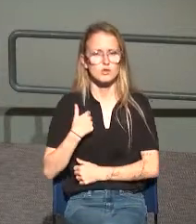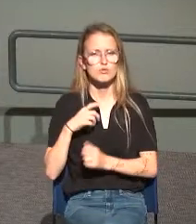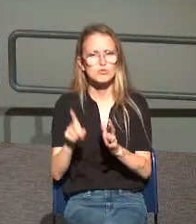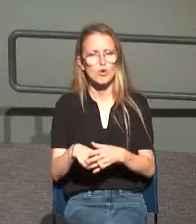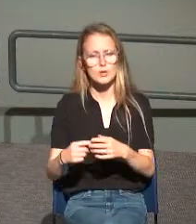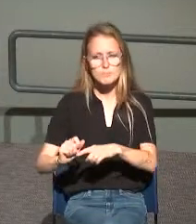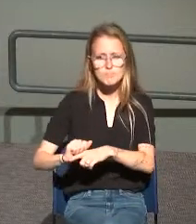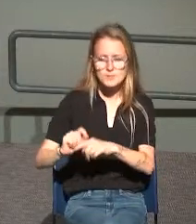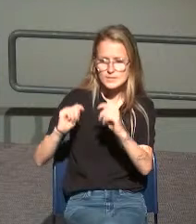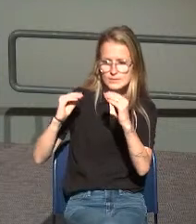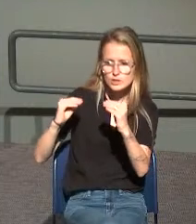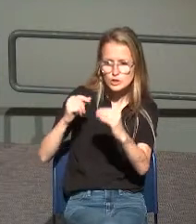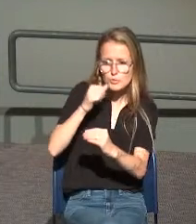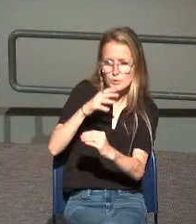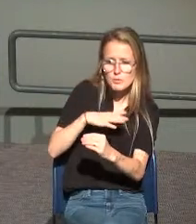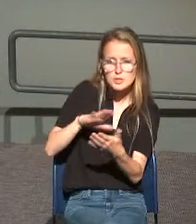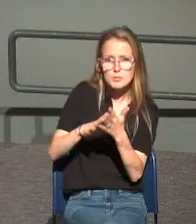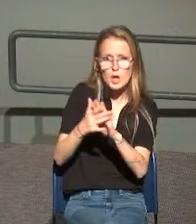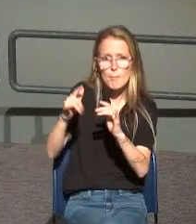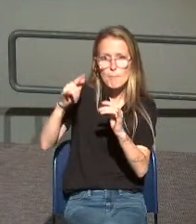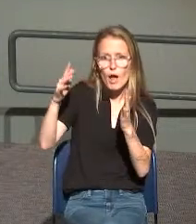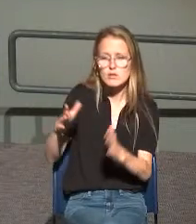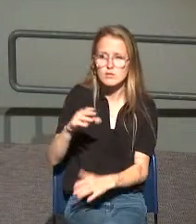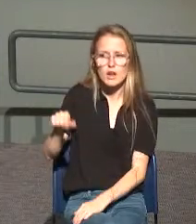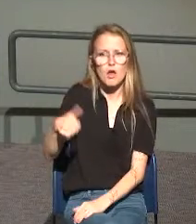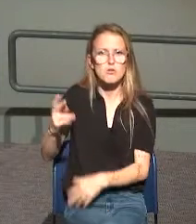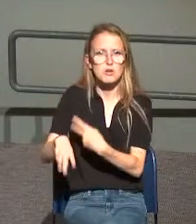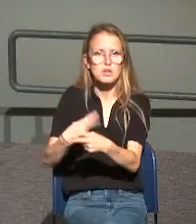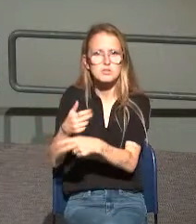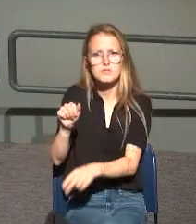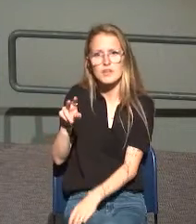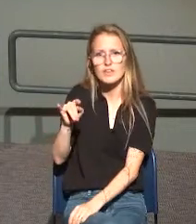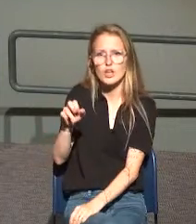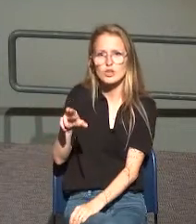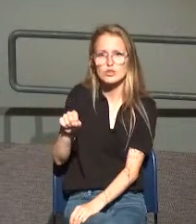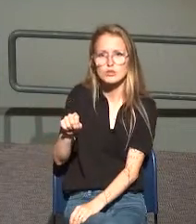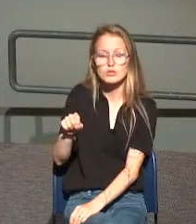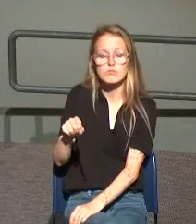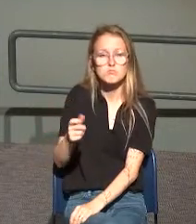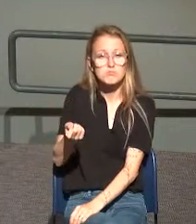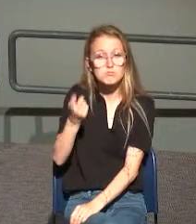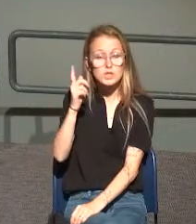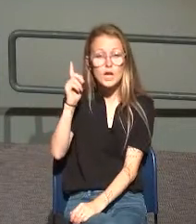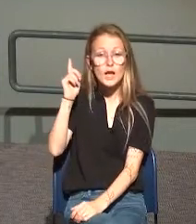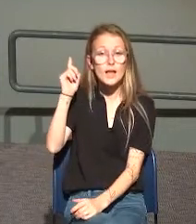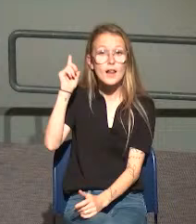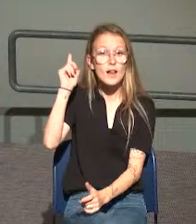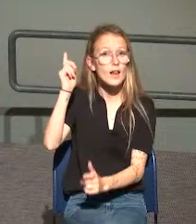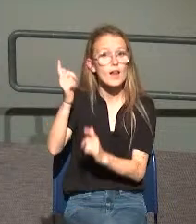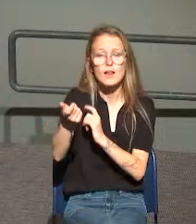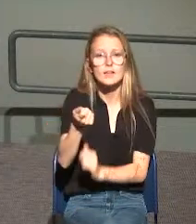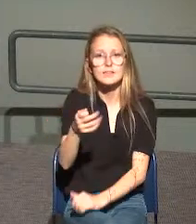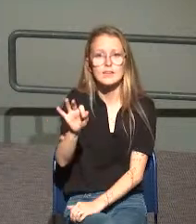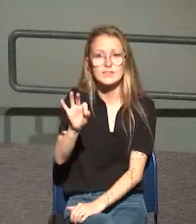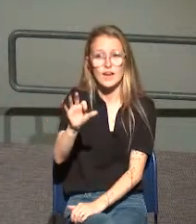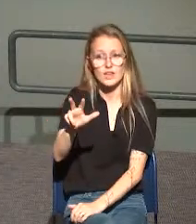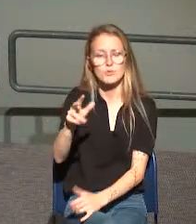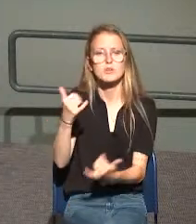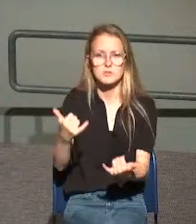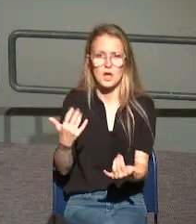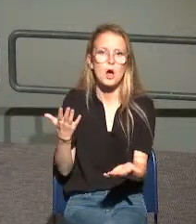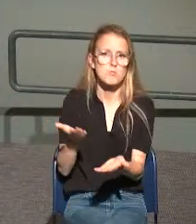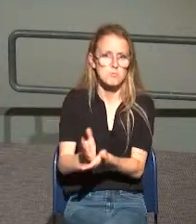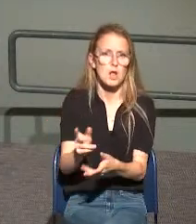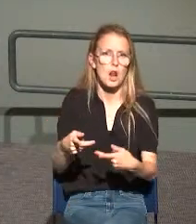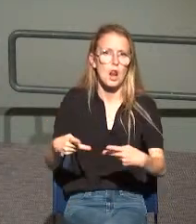as pilots and other aviators. But it wasn't until 1993 that they gained the right to fly